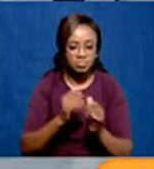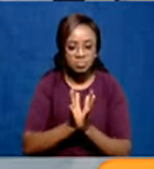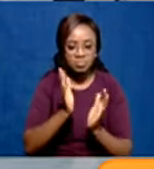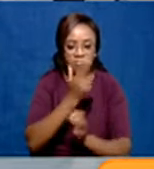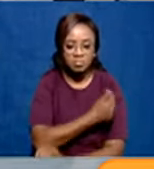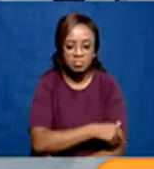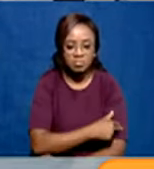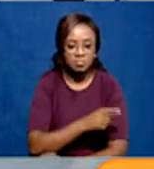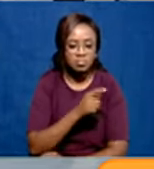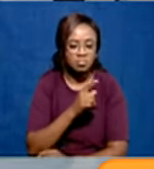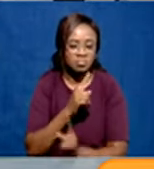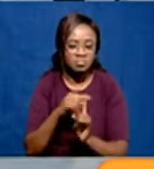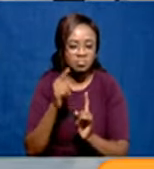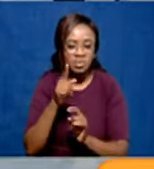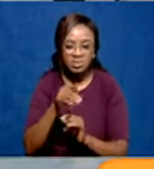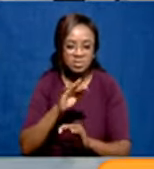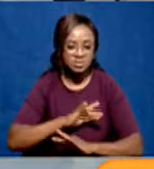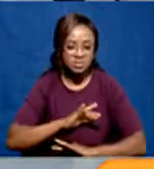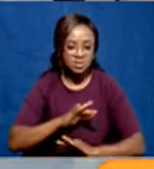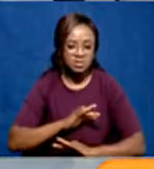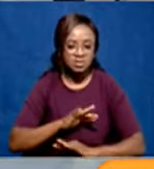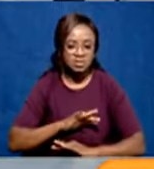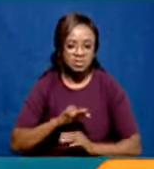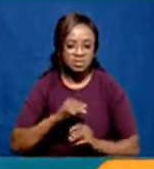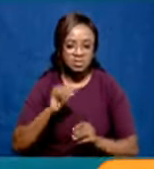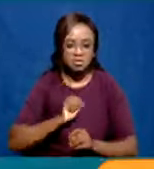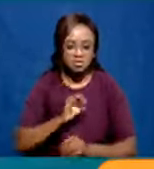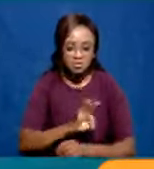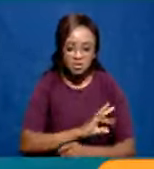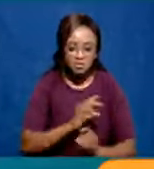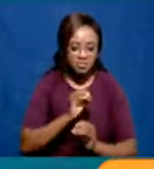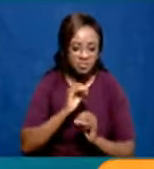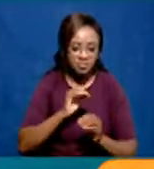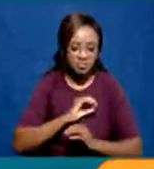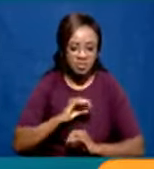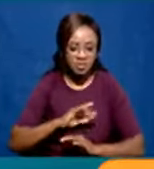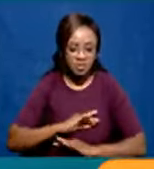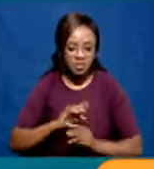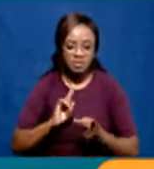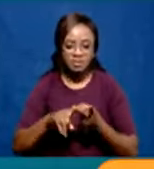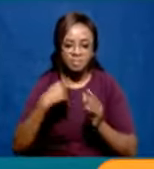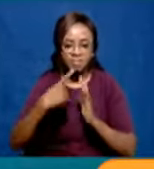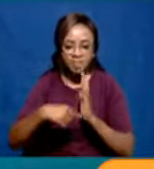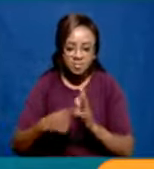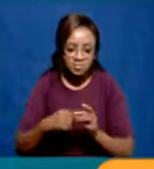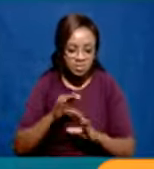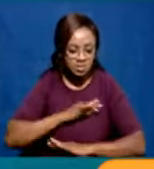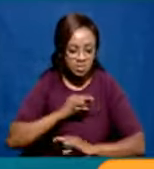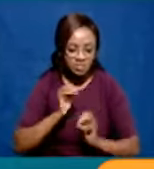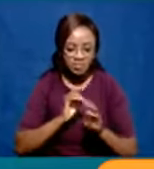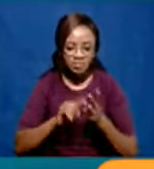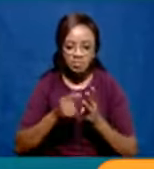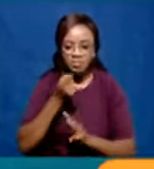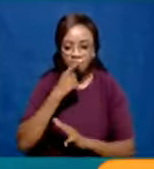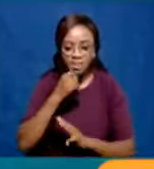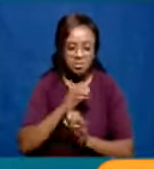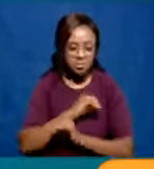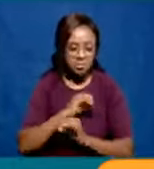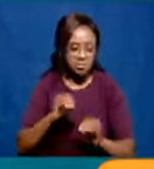that are very insufficient in terms of staffing, in terms of equipment, in terms of everything.